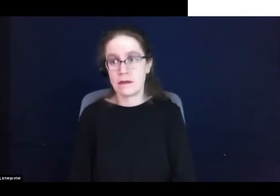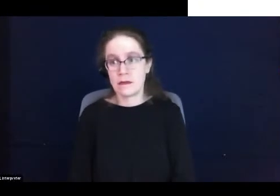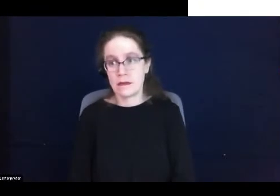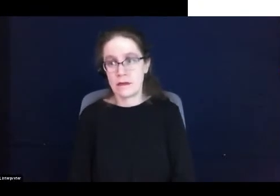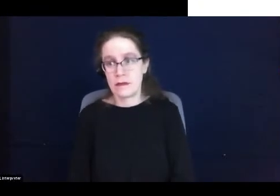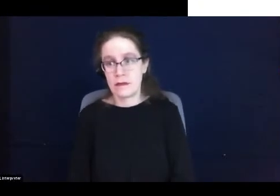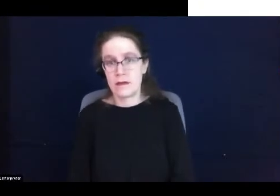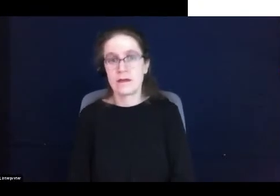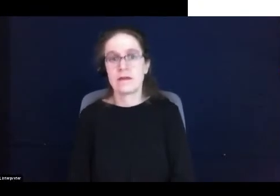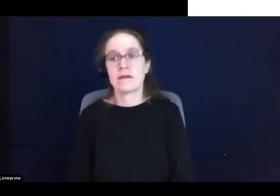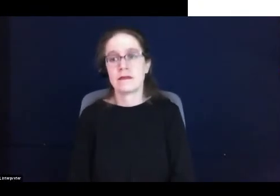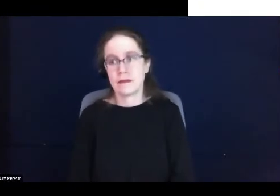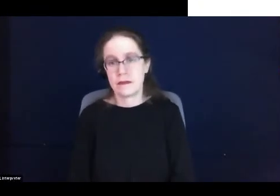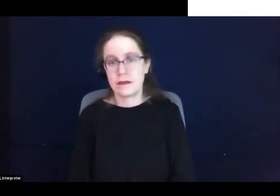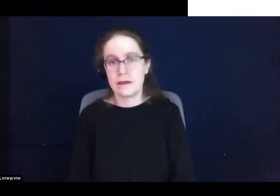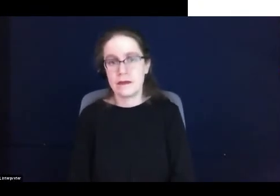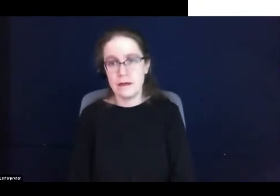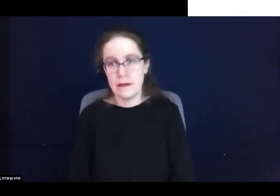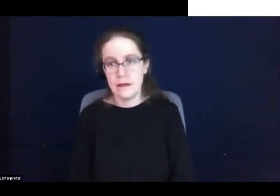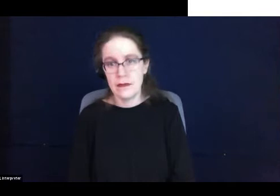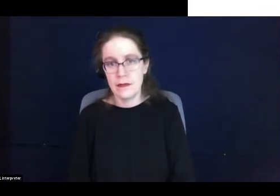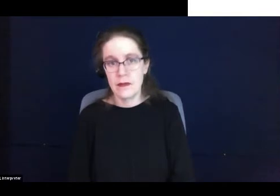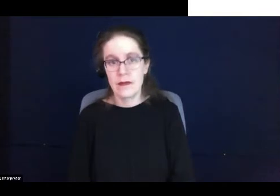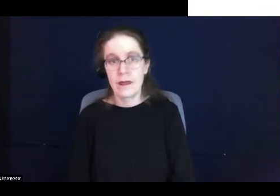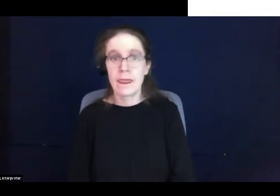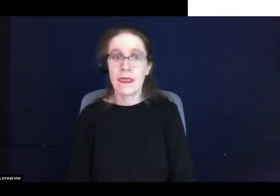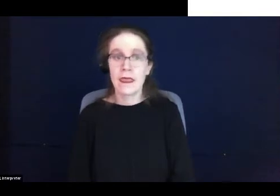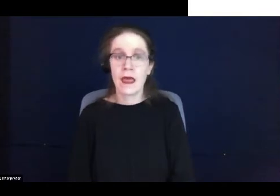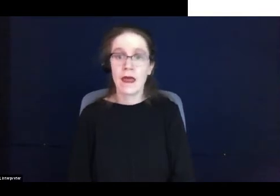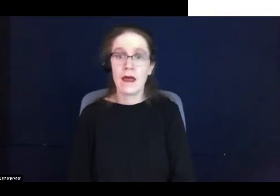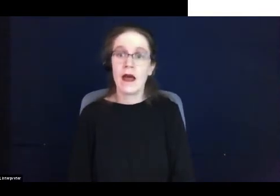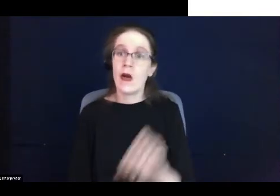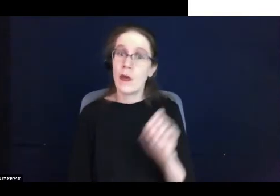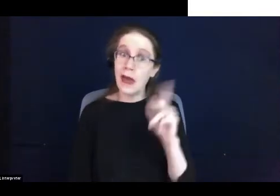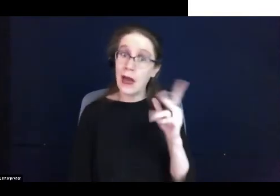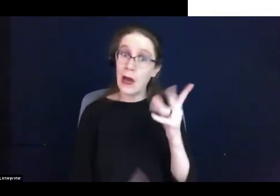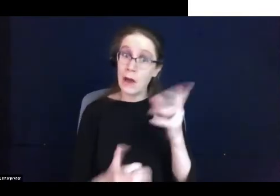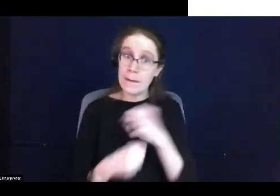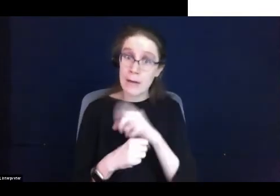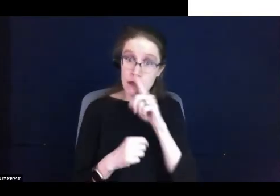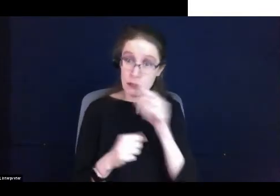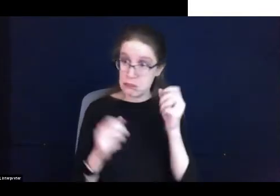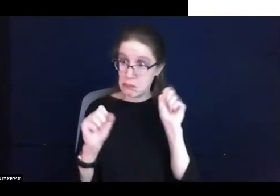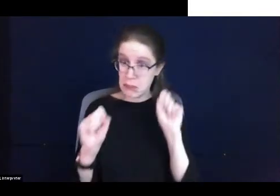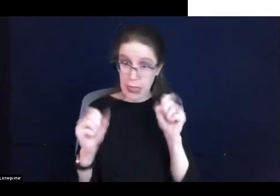All right. And just want to make sure that everyone can still see the screen.